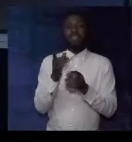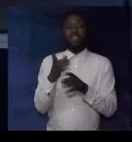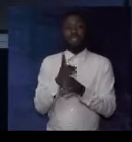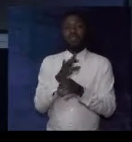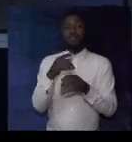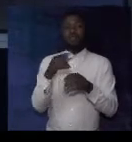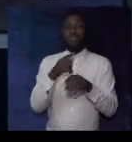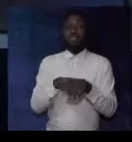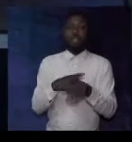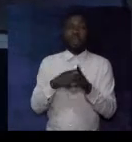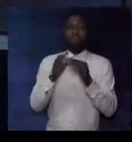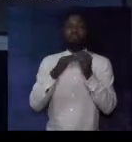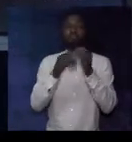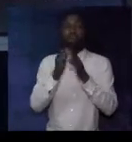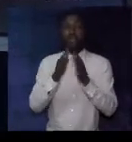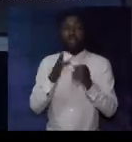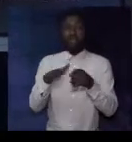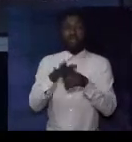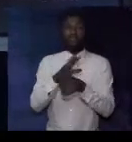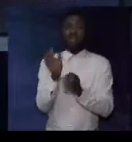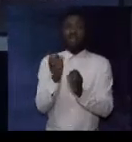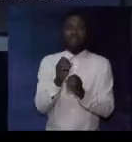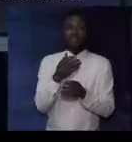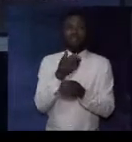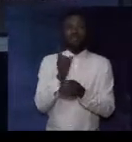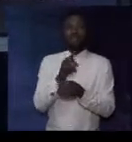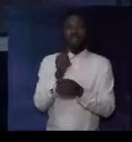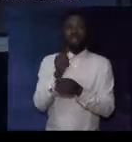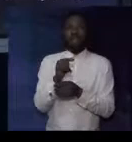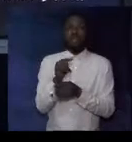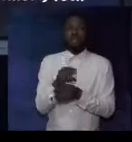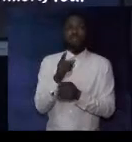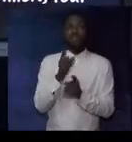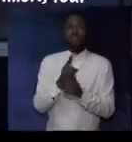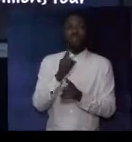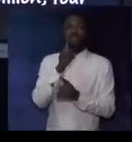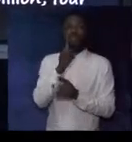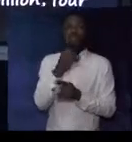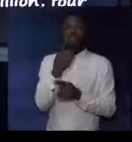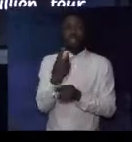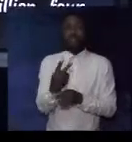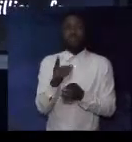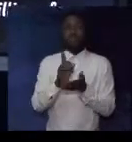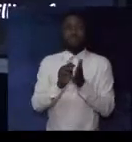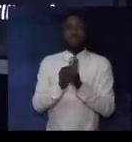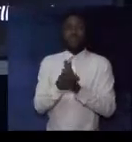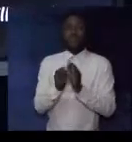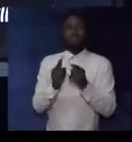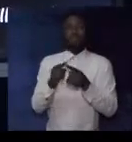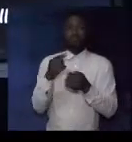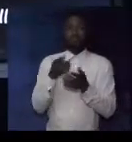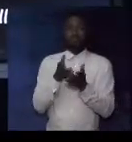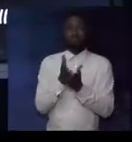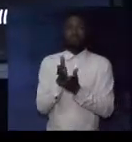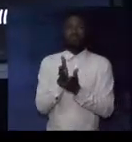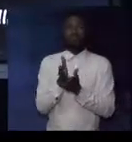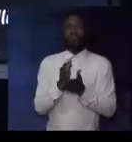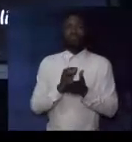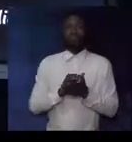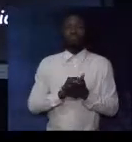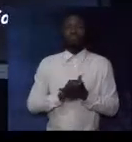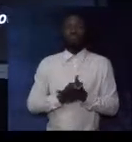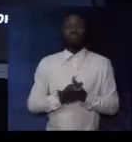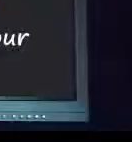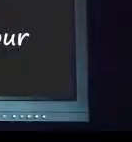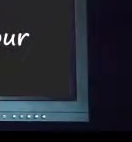numbers in figure. Take your time, build all the houses, fill zeros wherever necessary. I'll be back in the next 1.5 minutes to check what you have